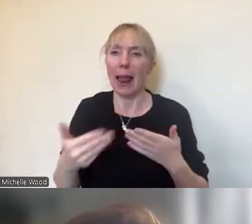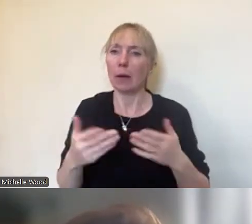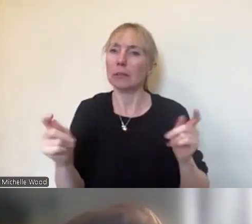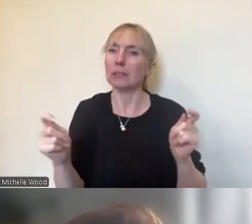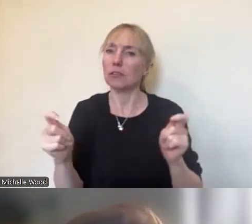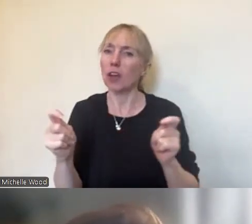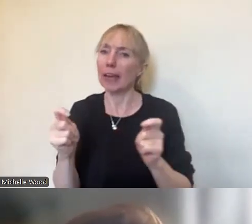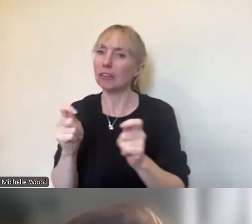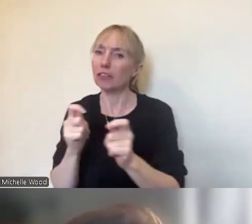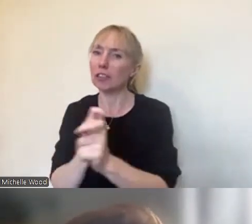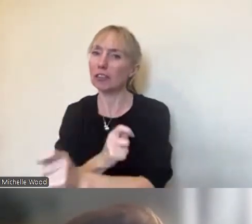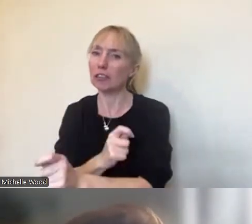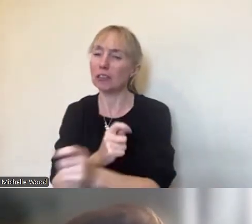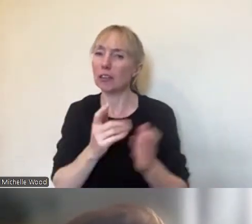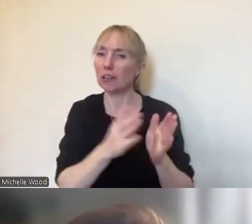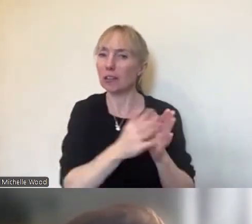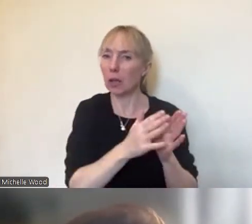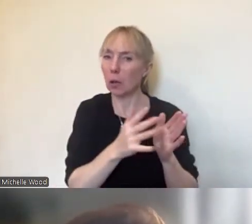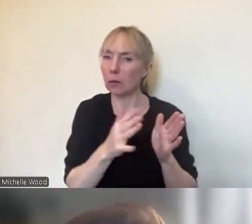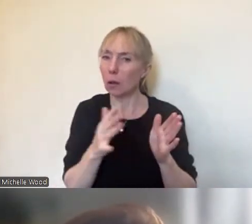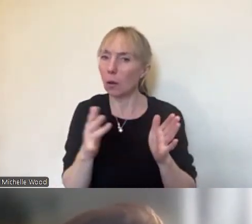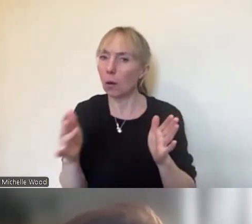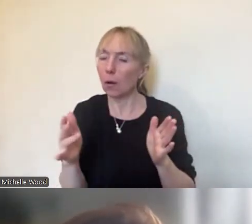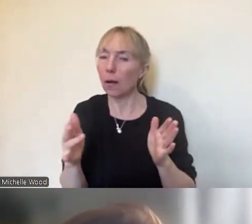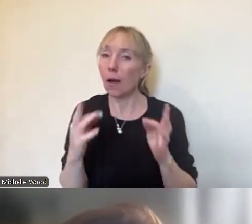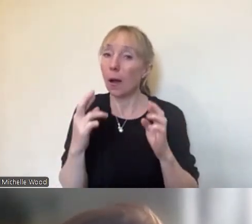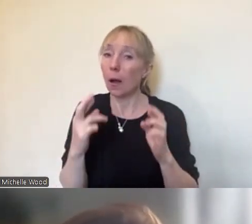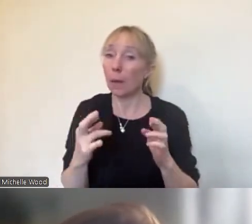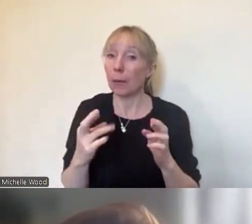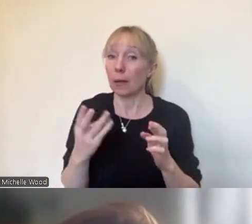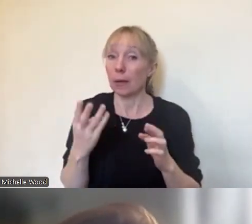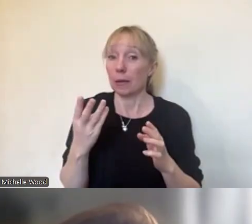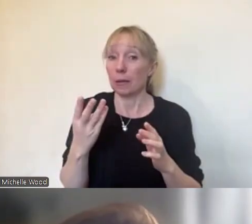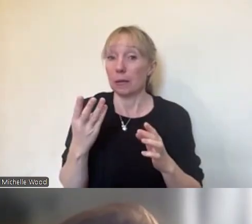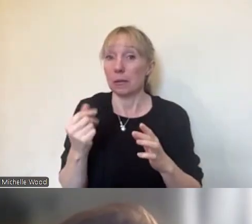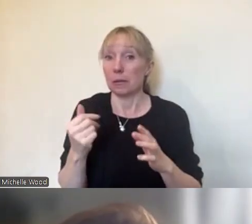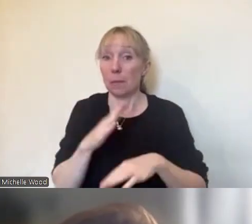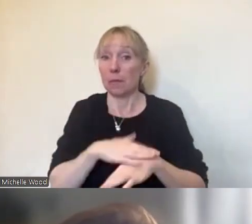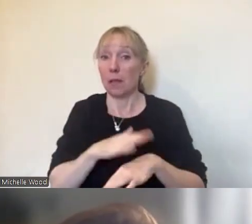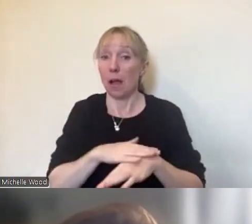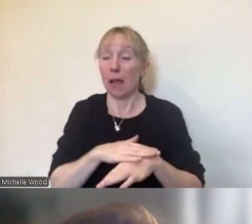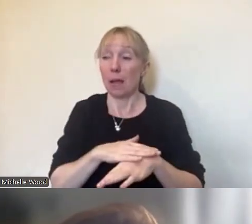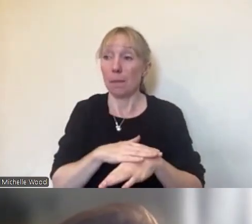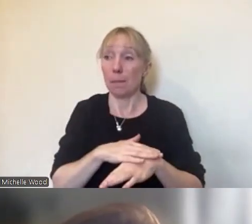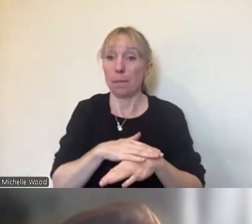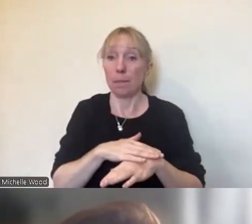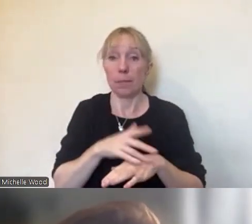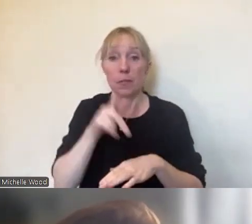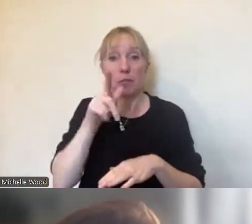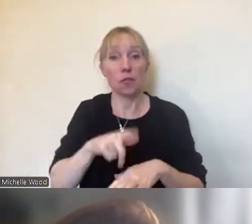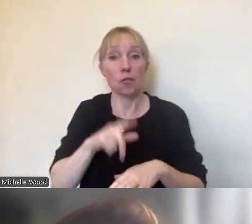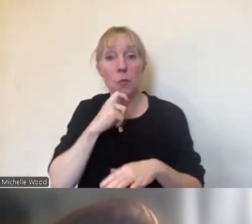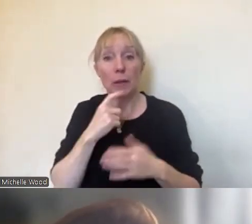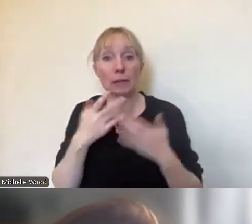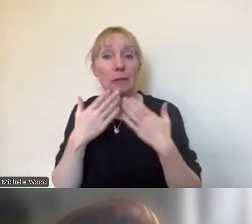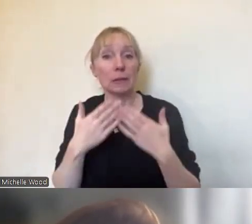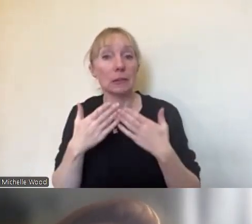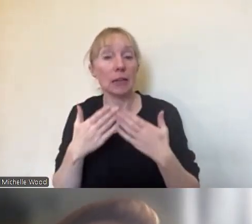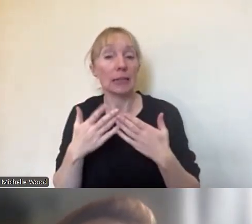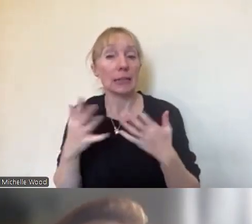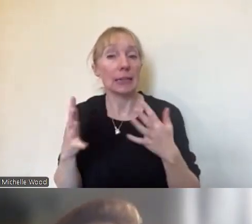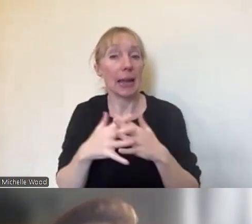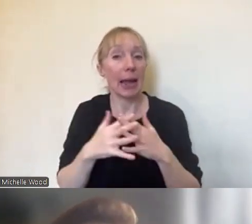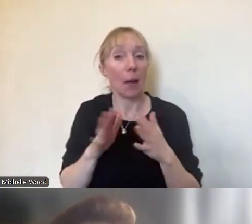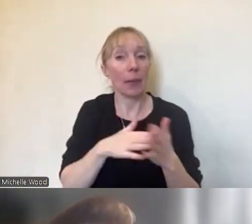time, and I am hoping that at some point we'll have students that will come and study the language changing, and at